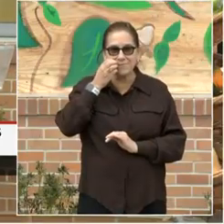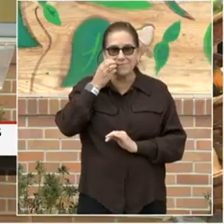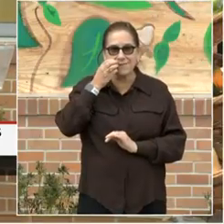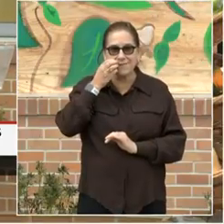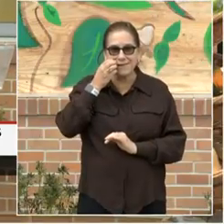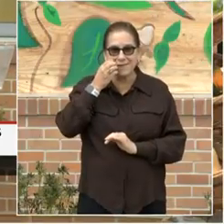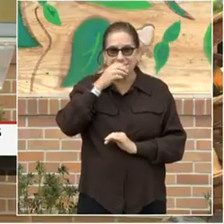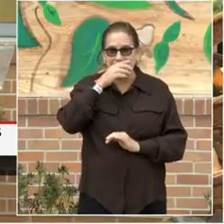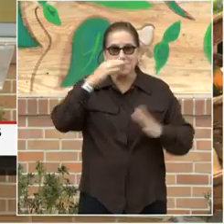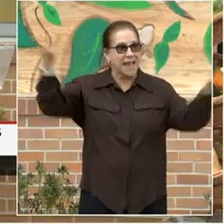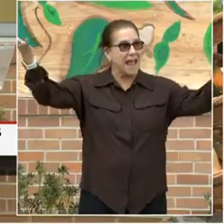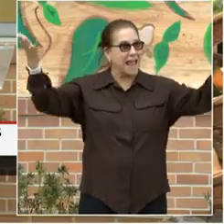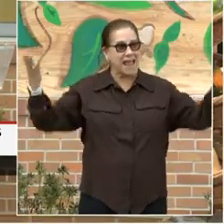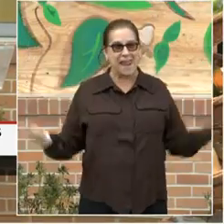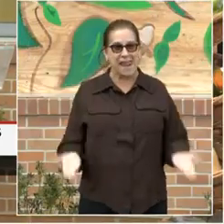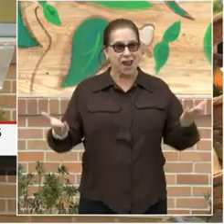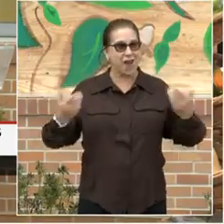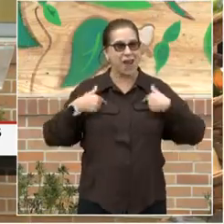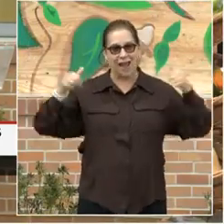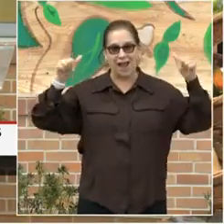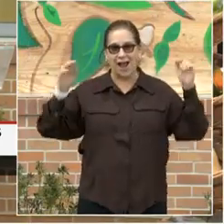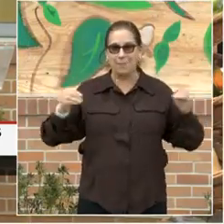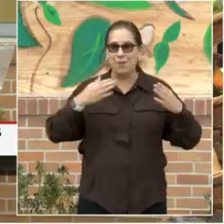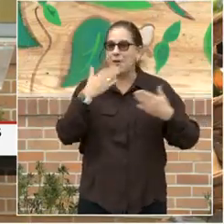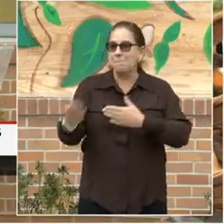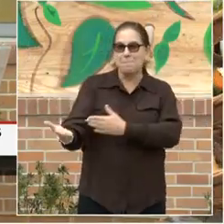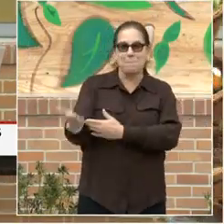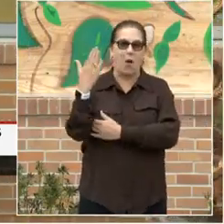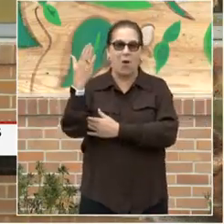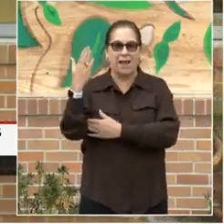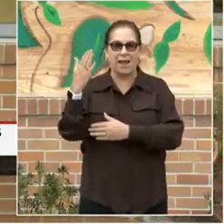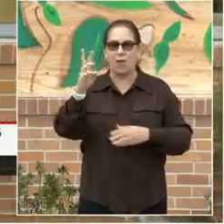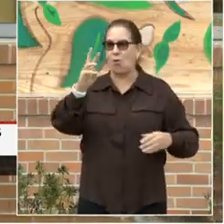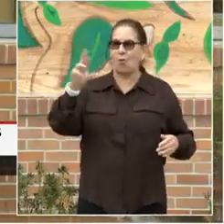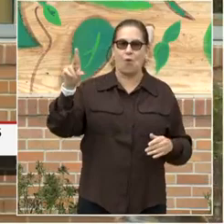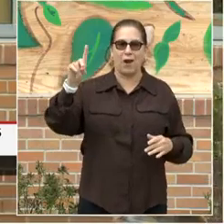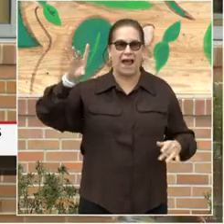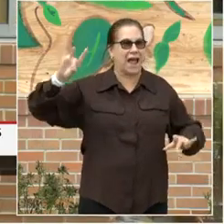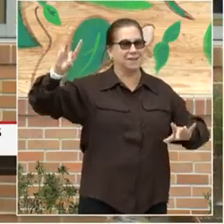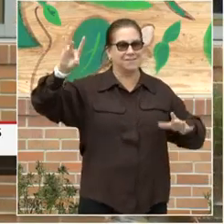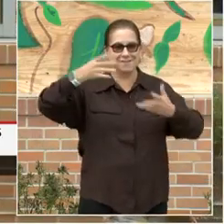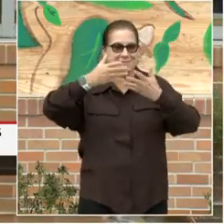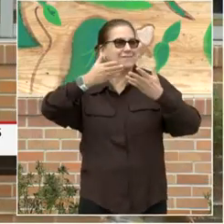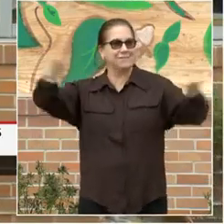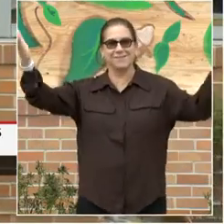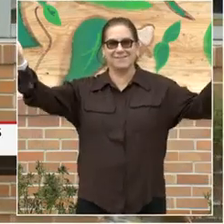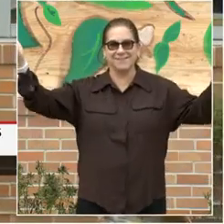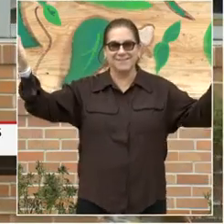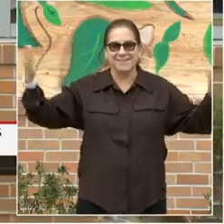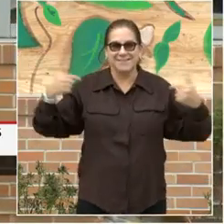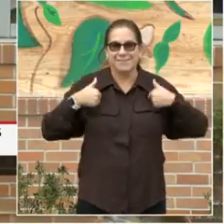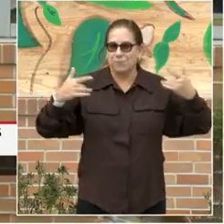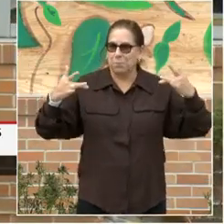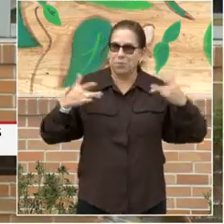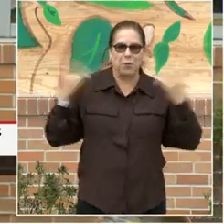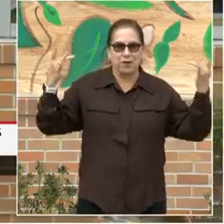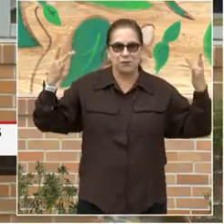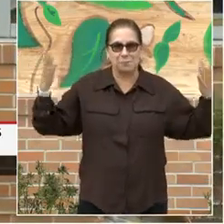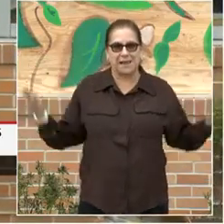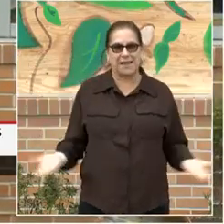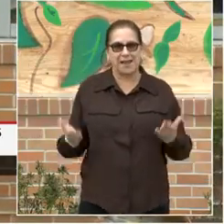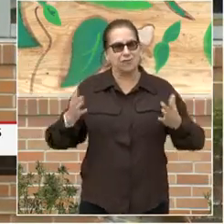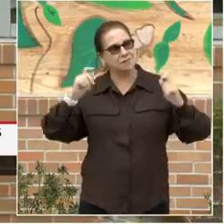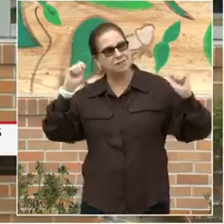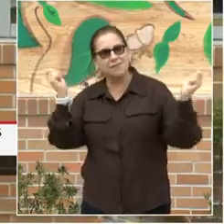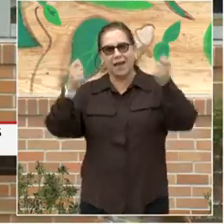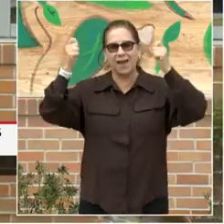Well, here we are. Good morning, Ward 8. I am thrilled to be here to celebrate the